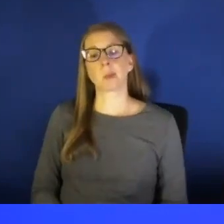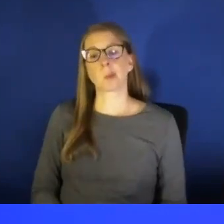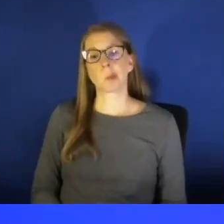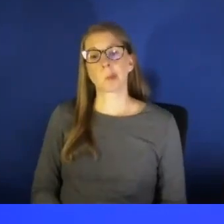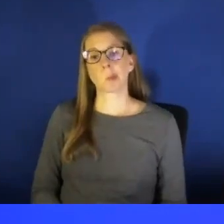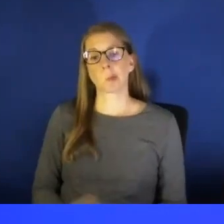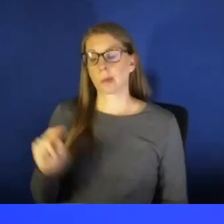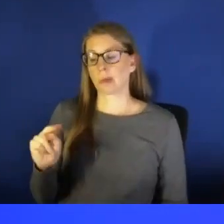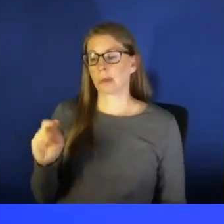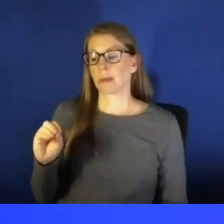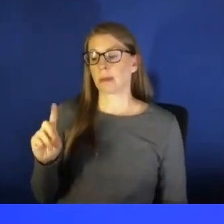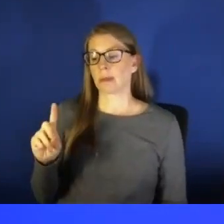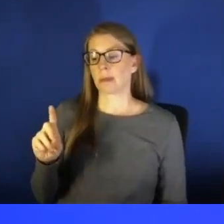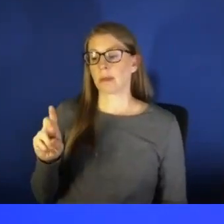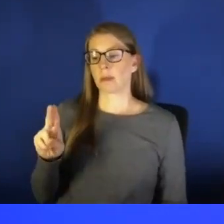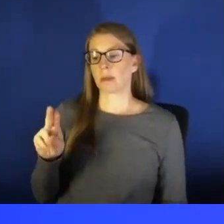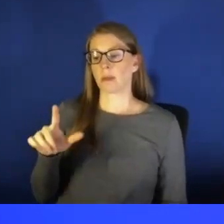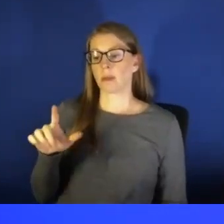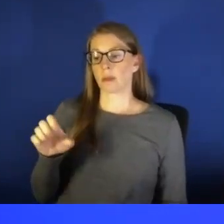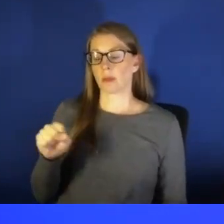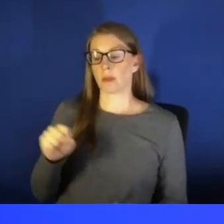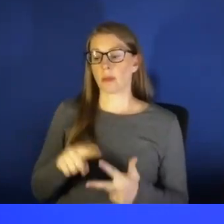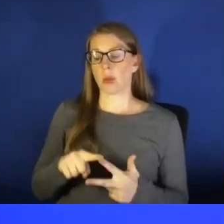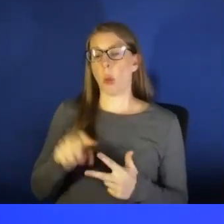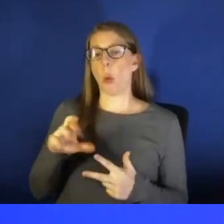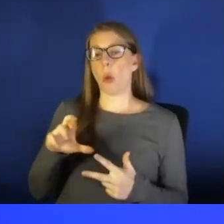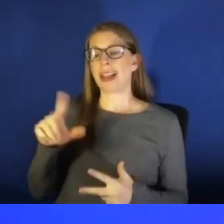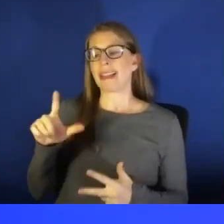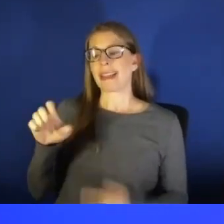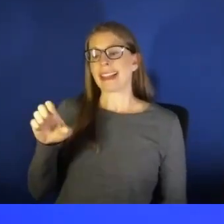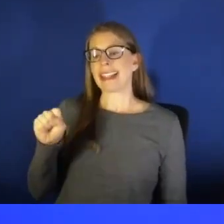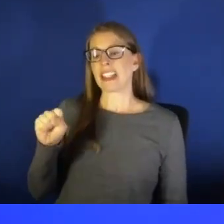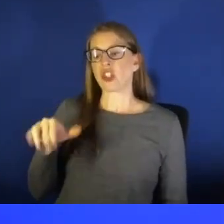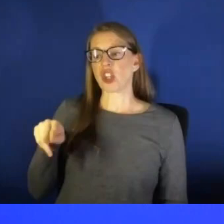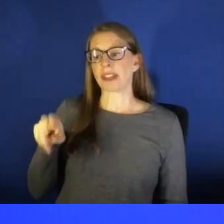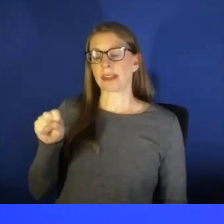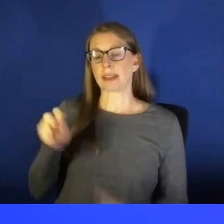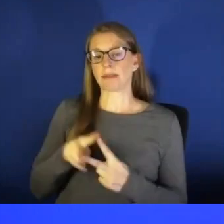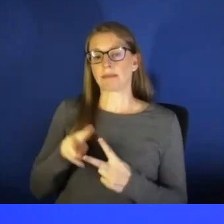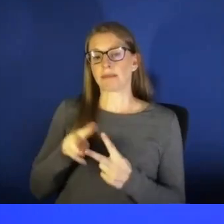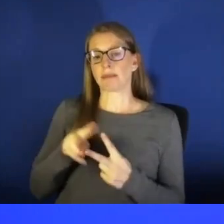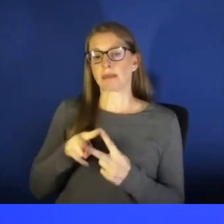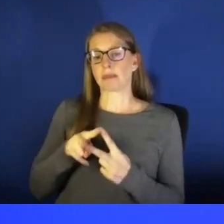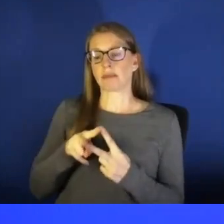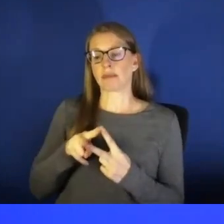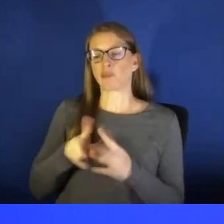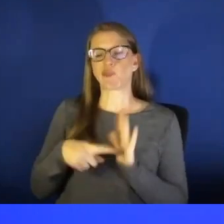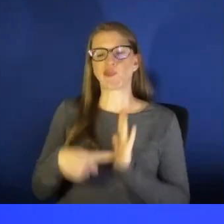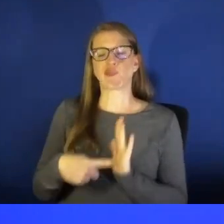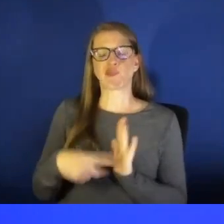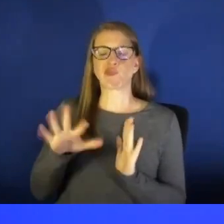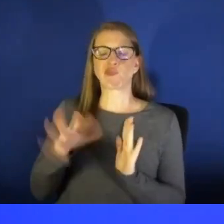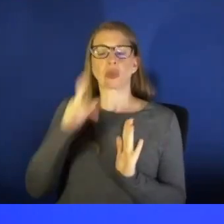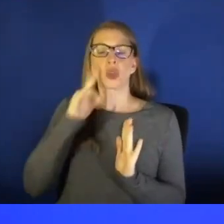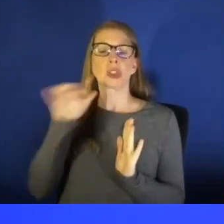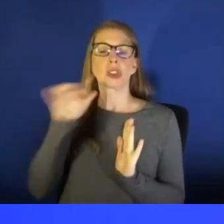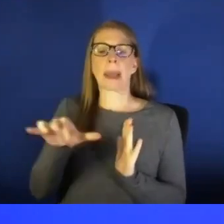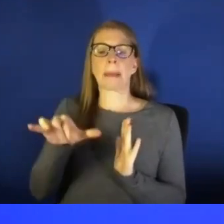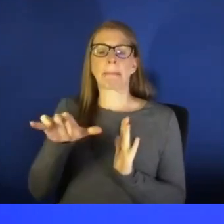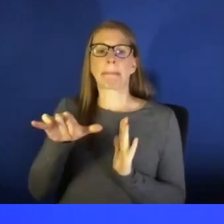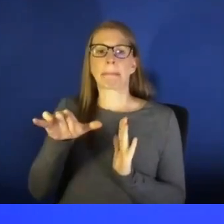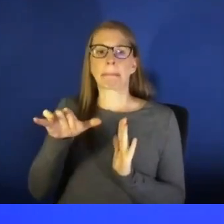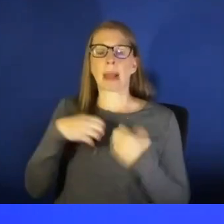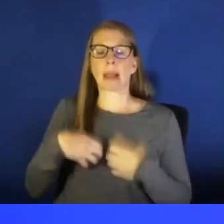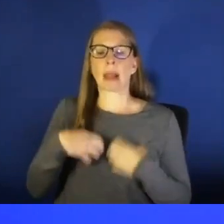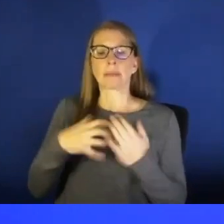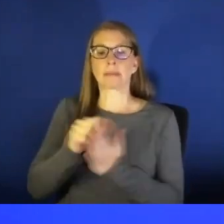nodules or lesions that may mimic early stage lung cancer, which then results in further workup. So if you find a